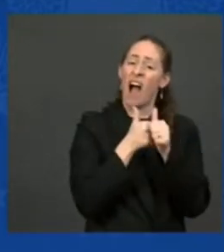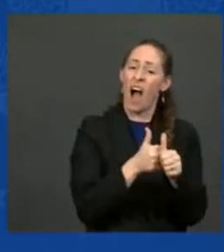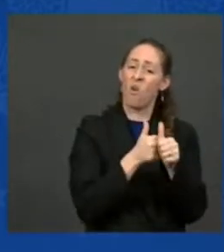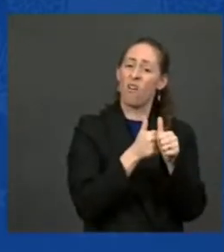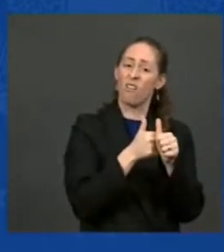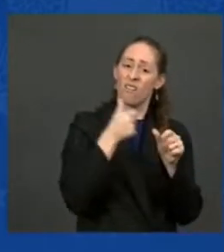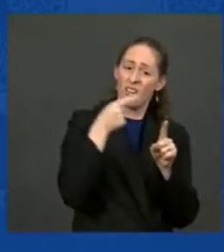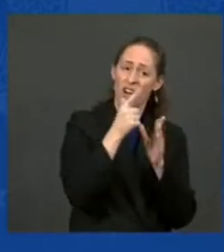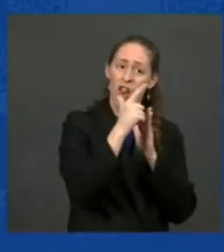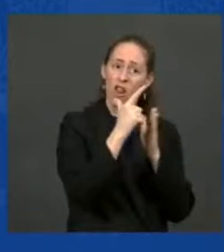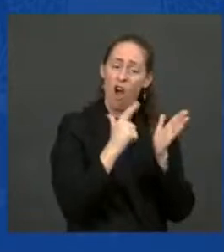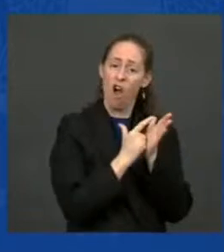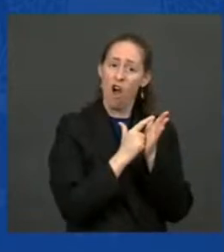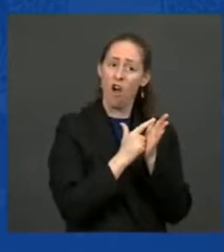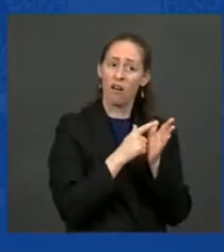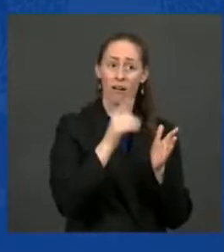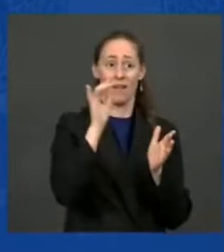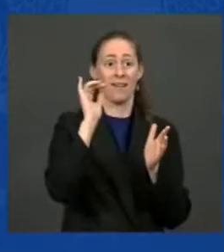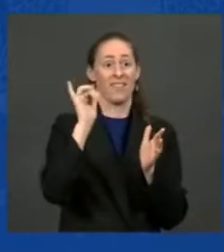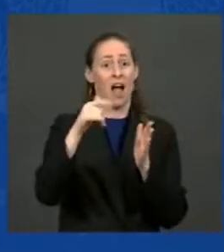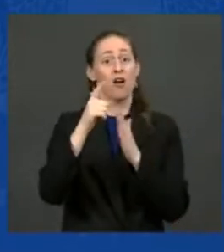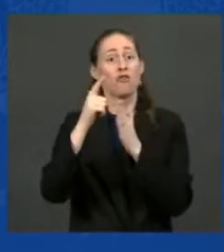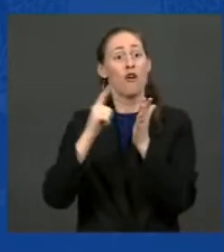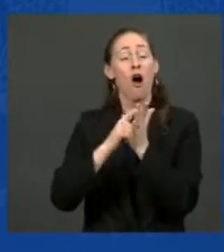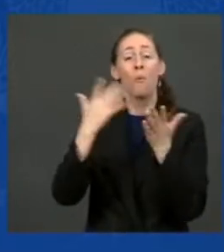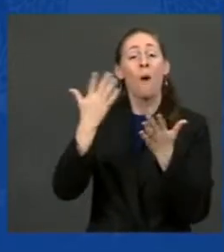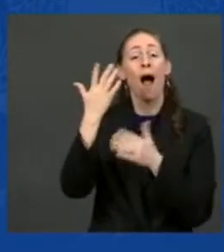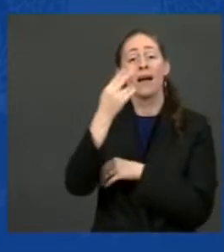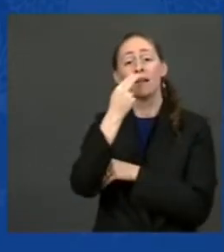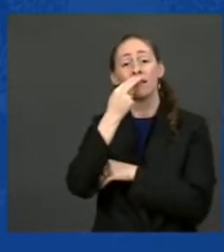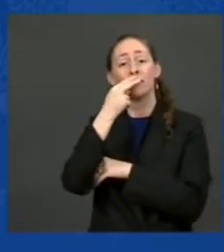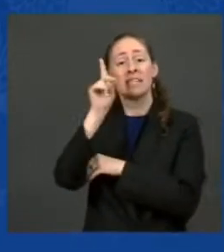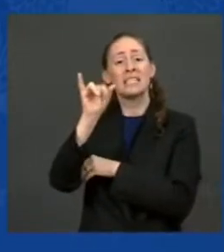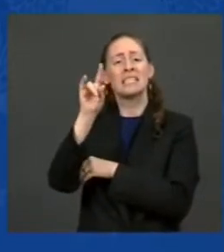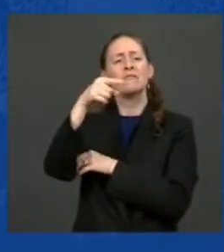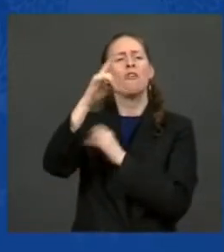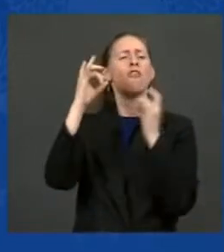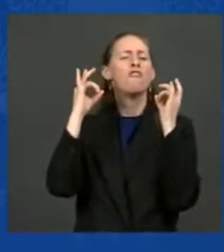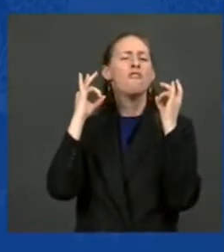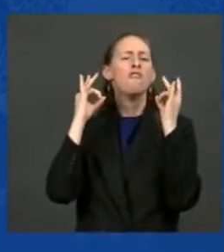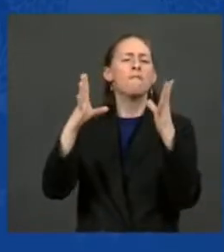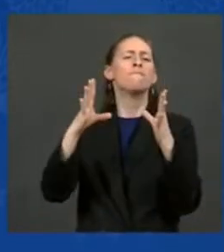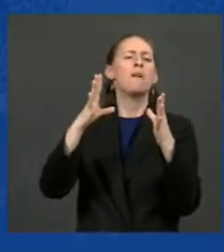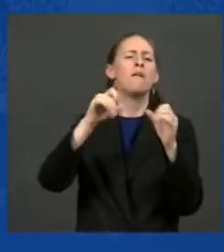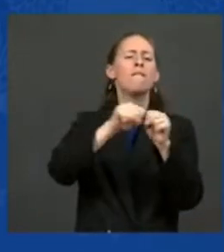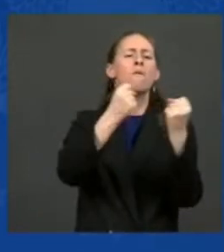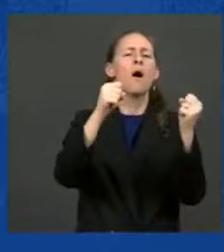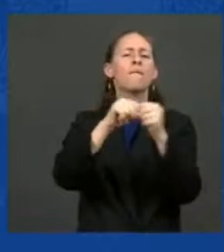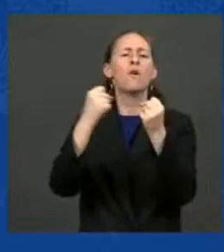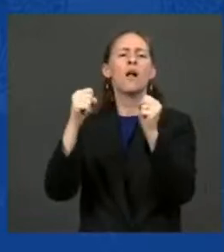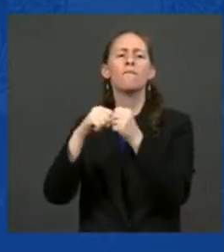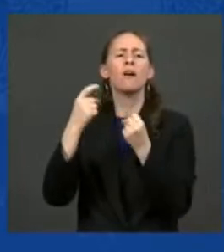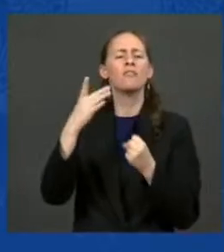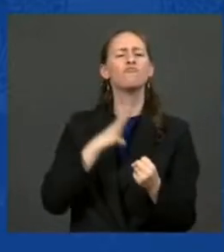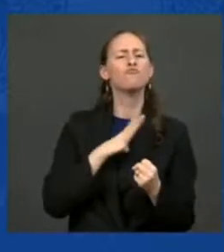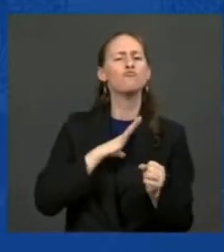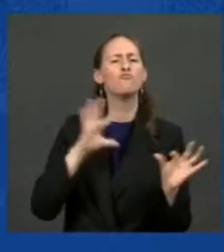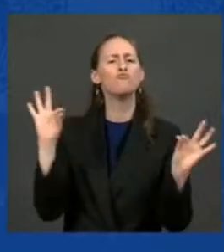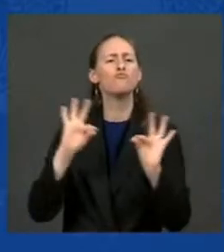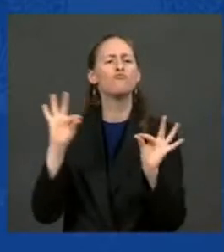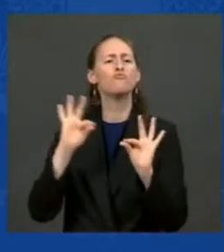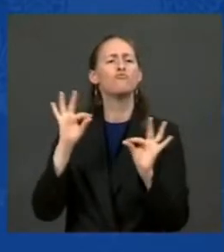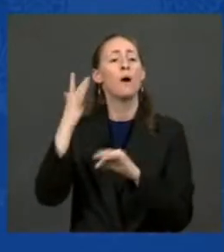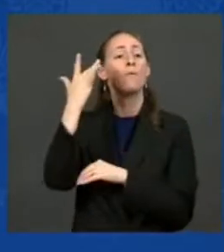violated. Everything the Nazis did during their reign was, in their minds, justified, ironically, because of the Nuremberg